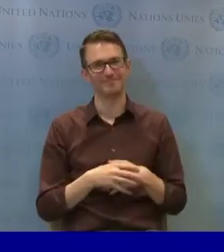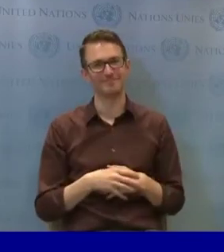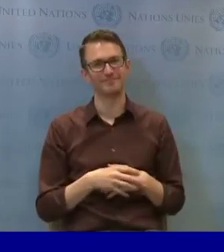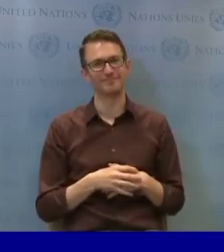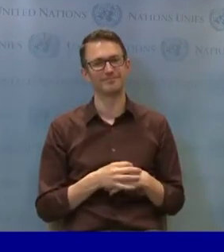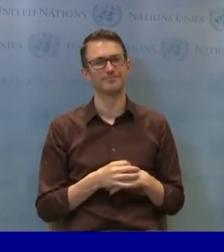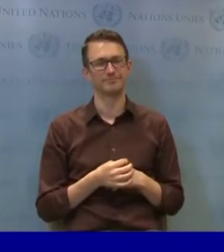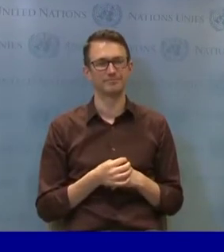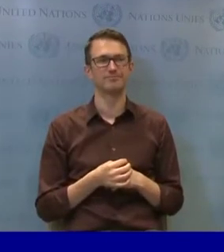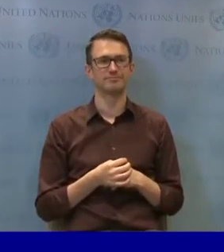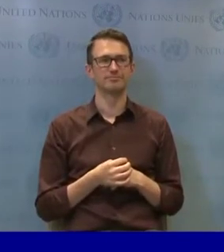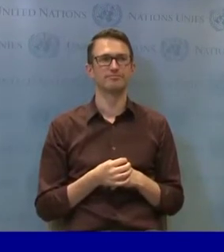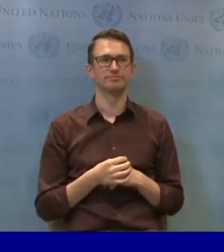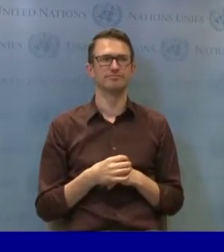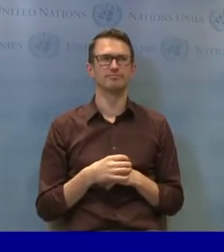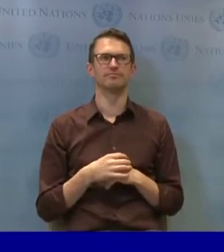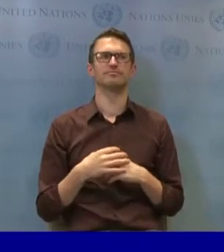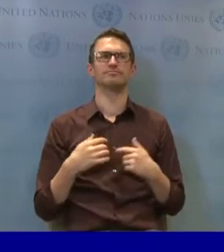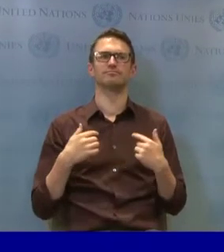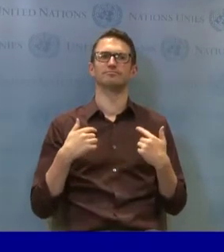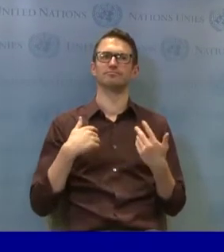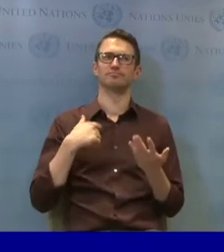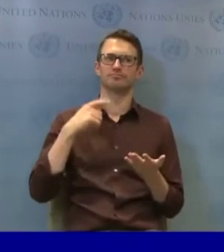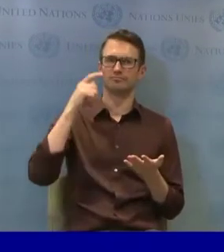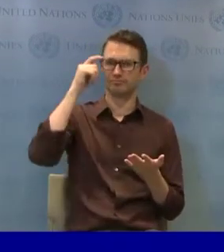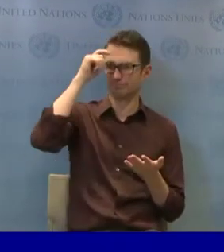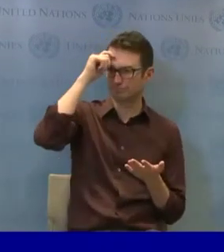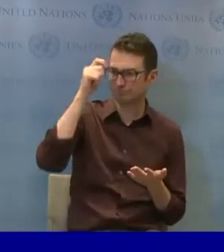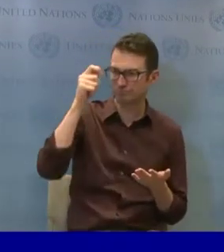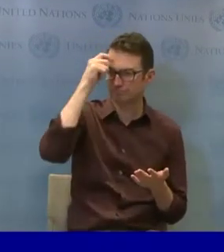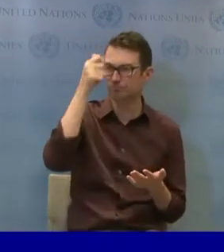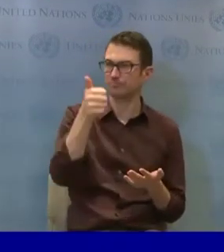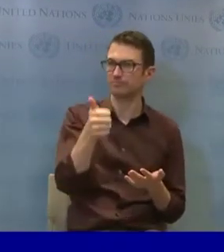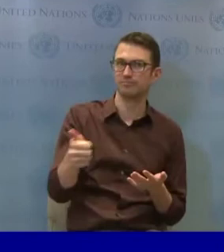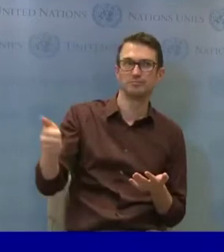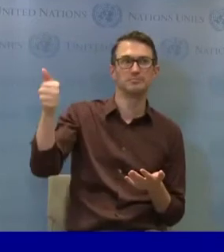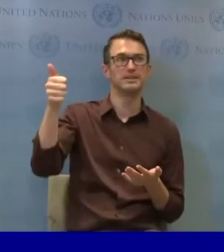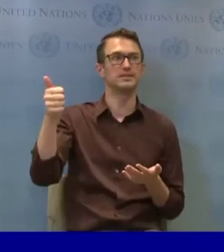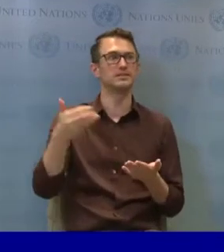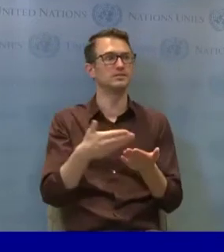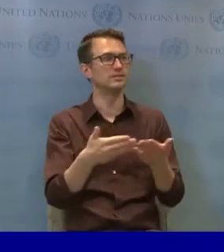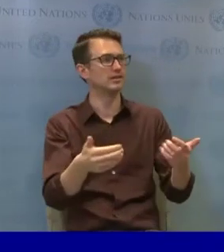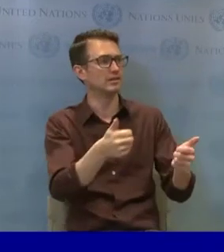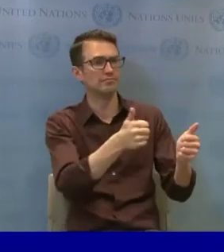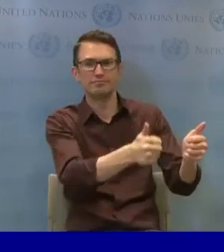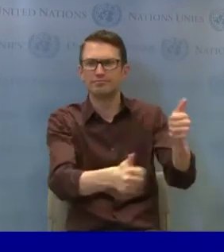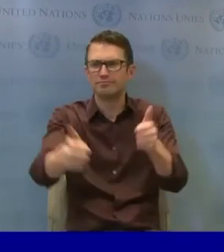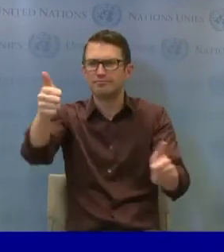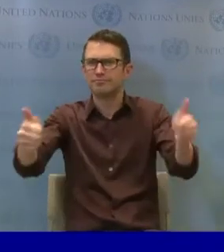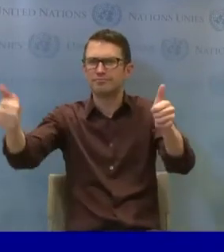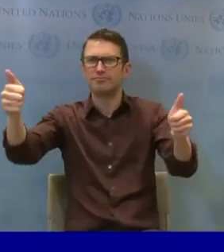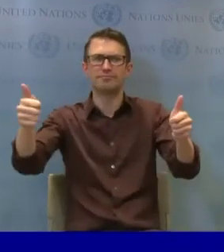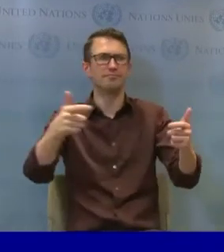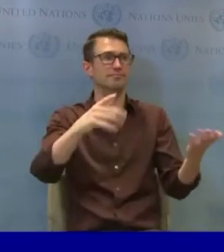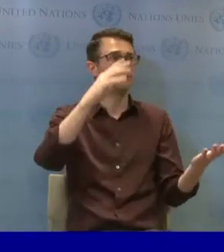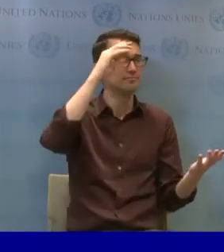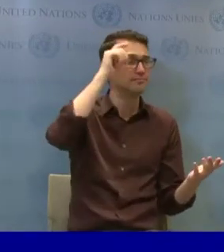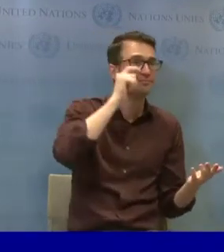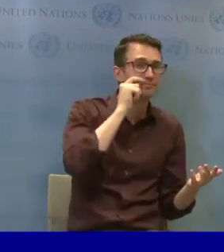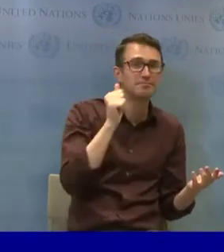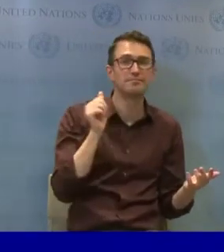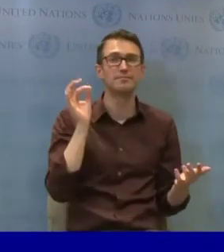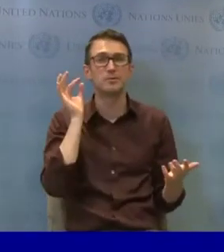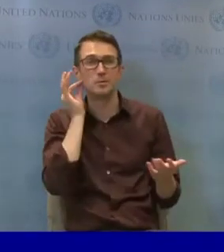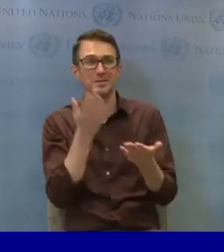Honorable Ministers, Excellencies, ladies and gentlemen, it is my pleasure to welcome